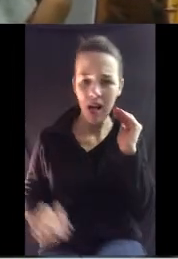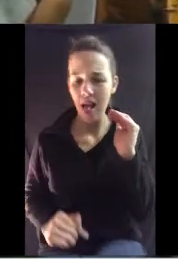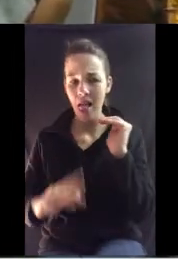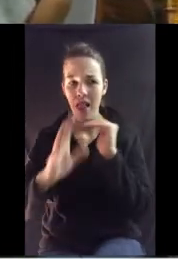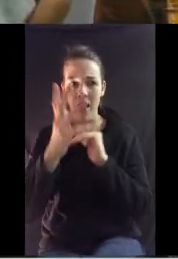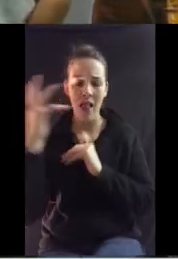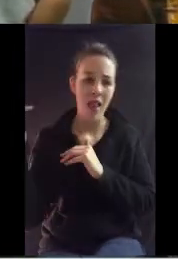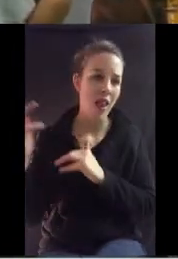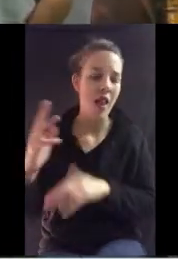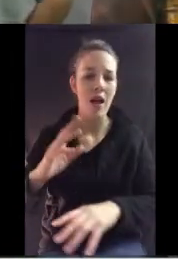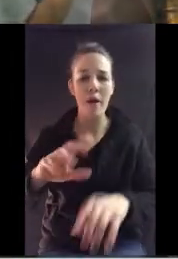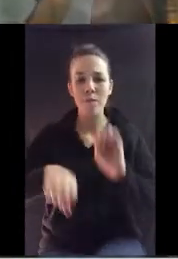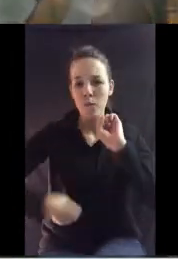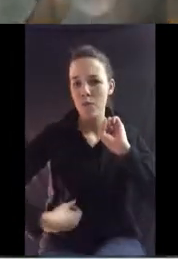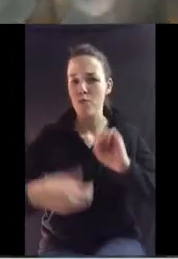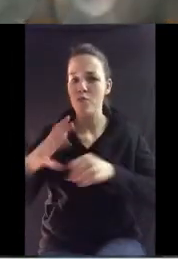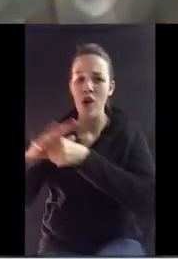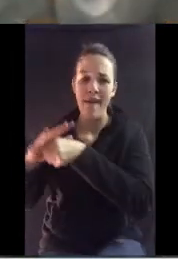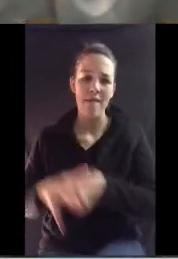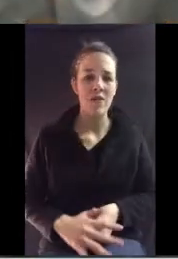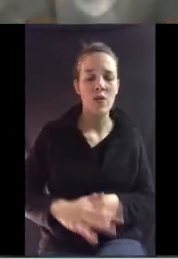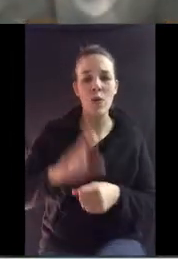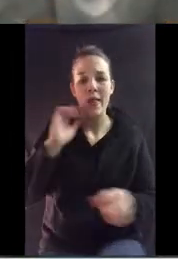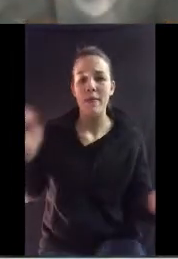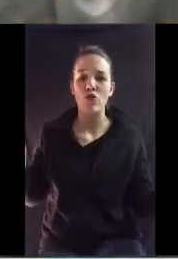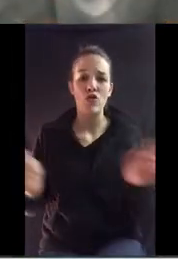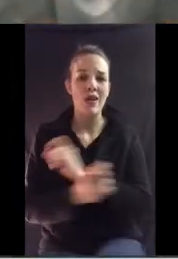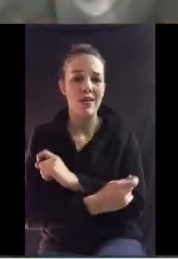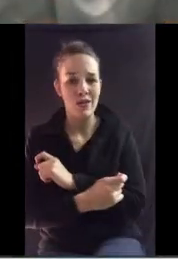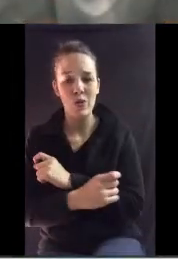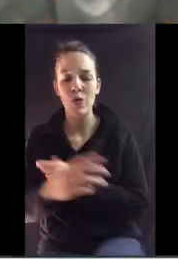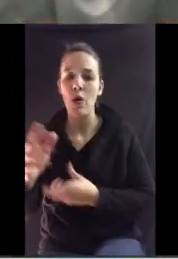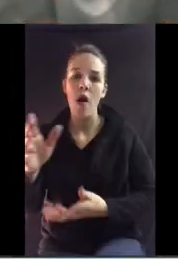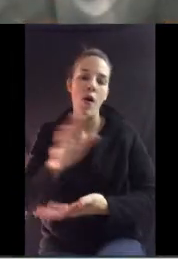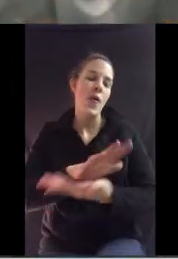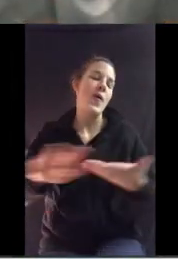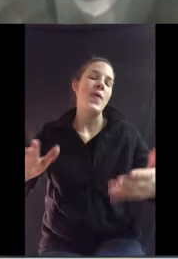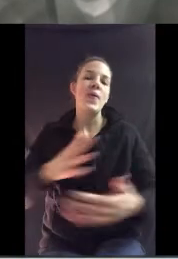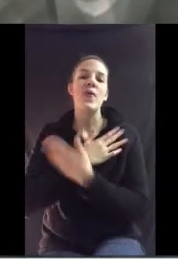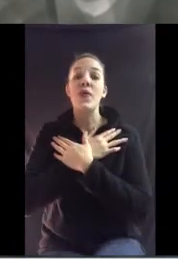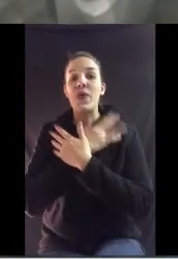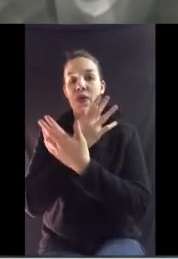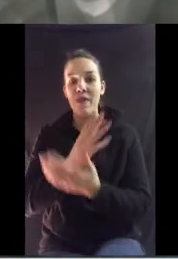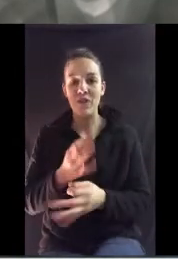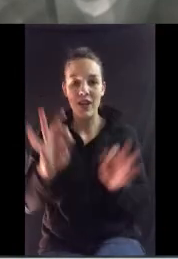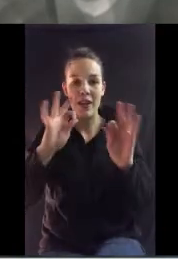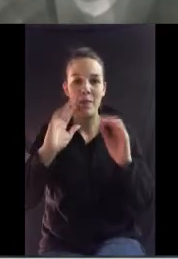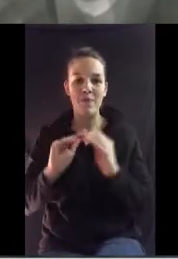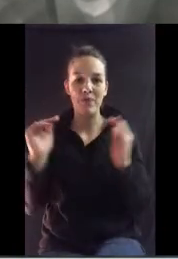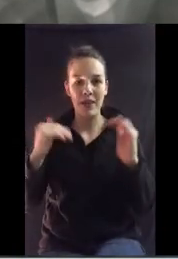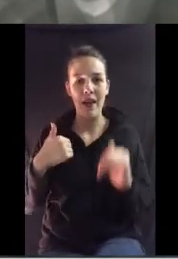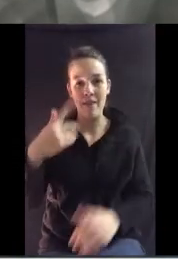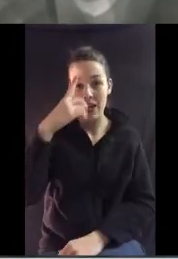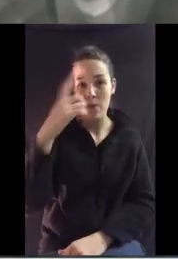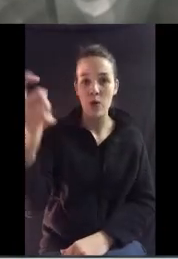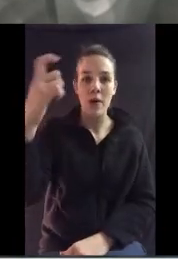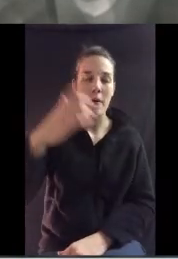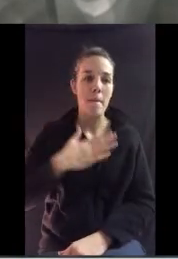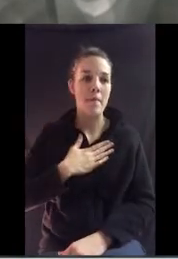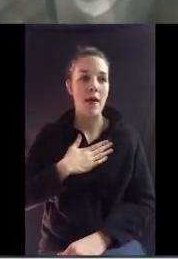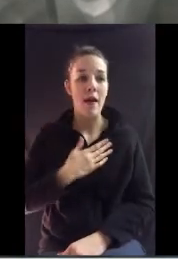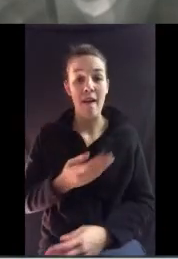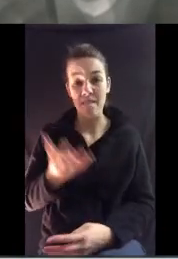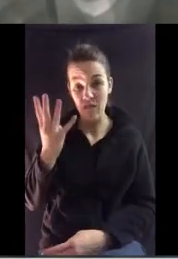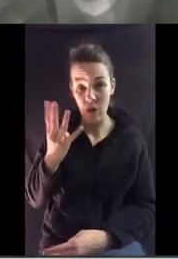of injustice, sweltering with the heat of oppression, will be transformed into an oasis of freedom and justice. I